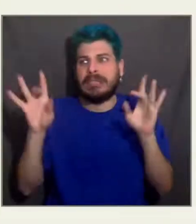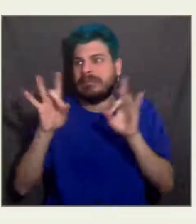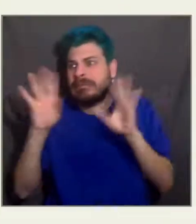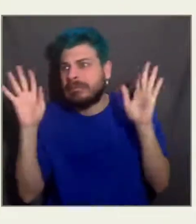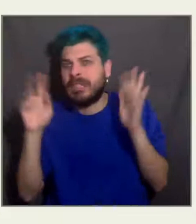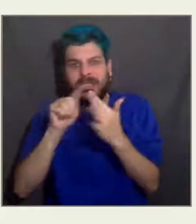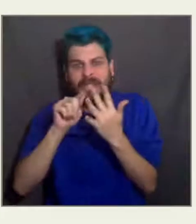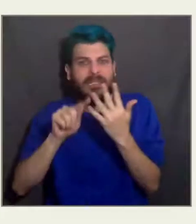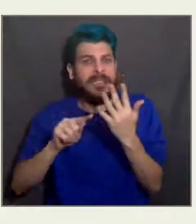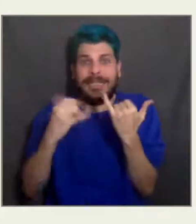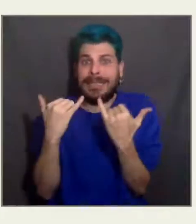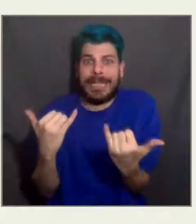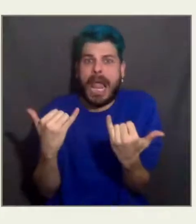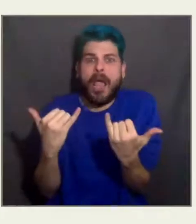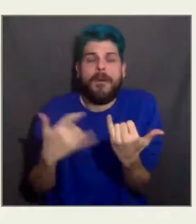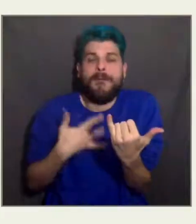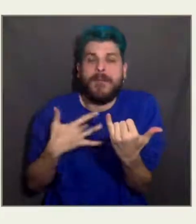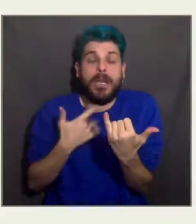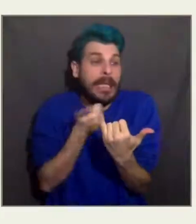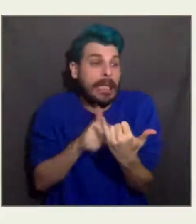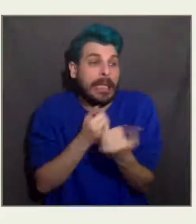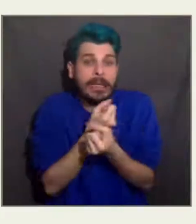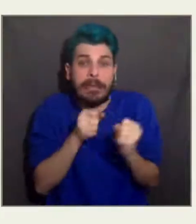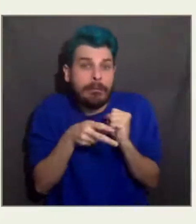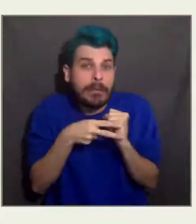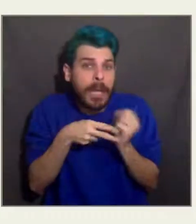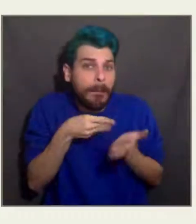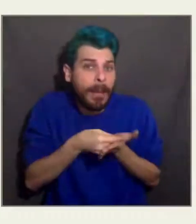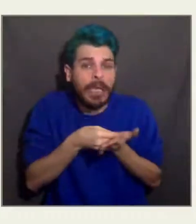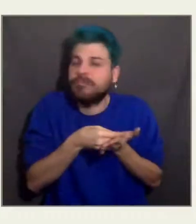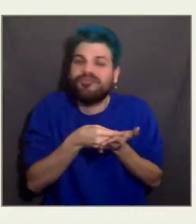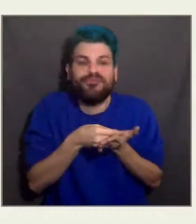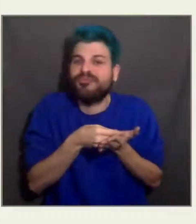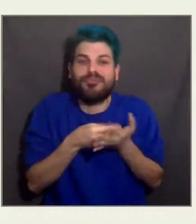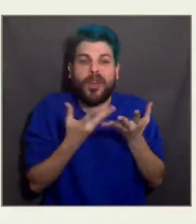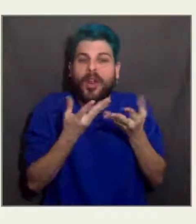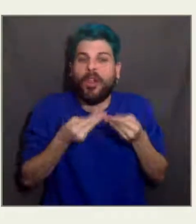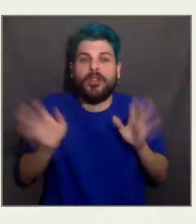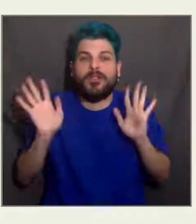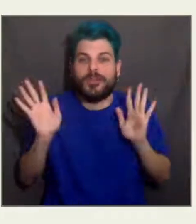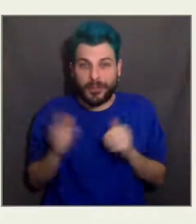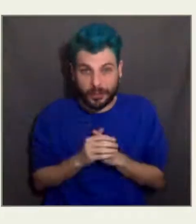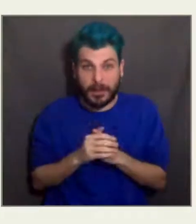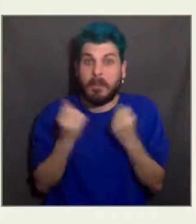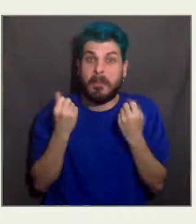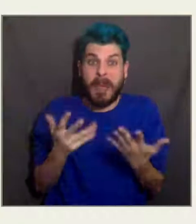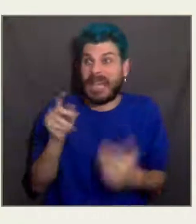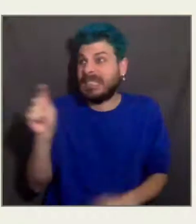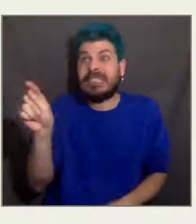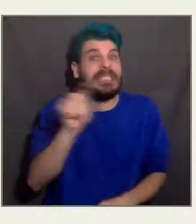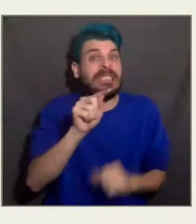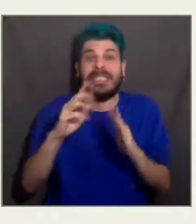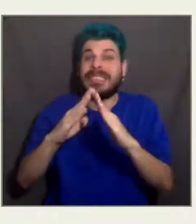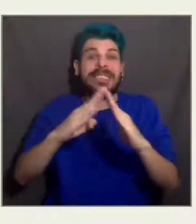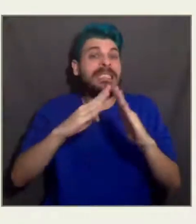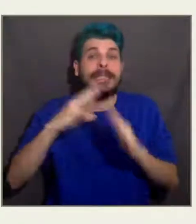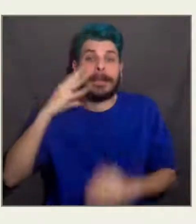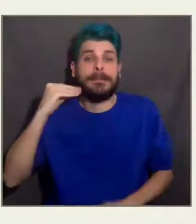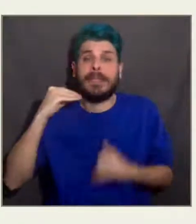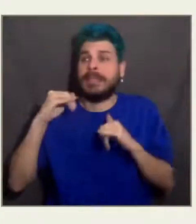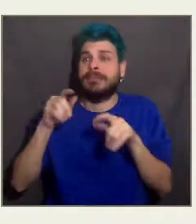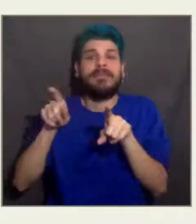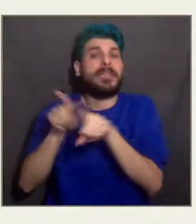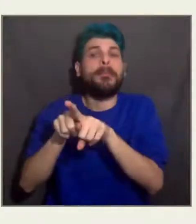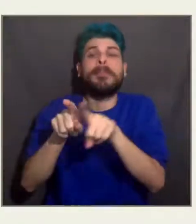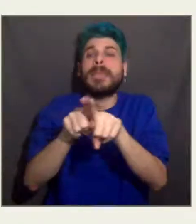we had. Many cities around the country are experiencing the same issues, but we have something that many other cities would